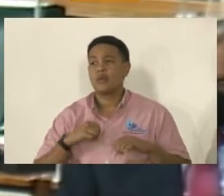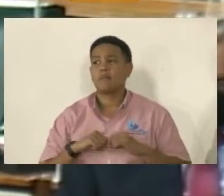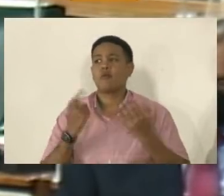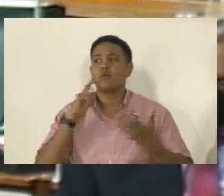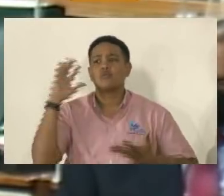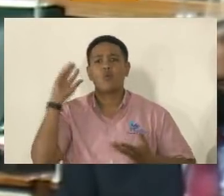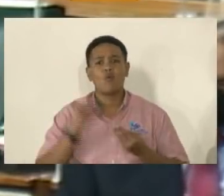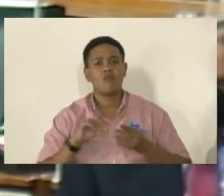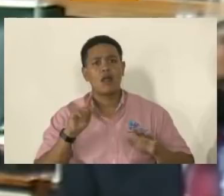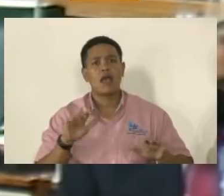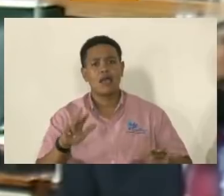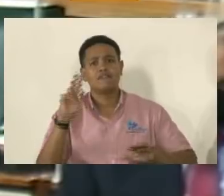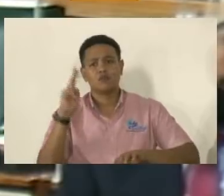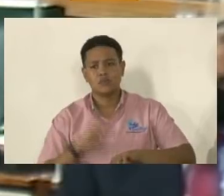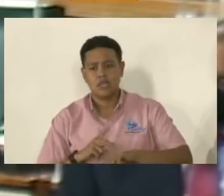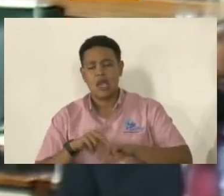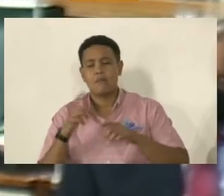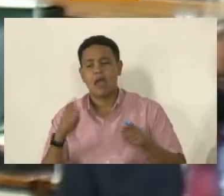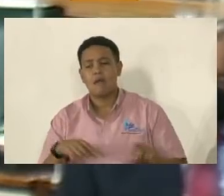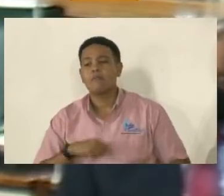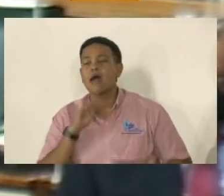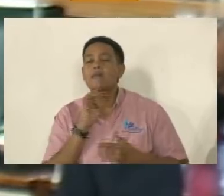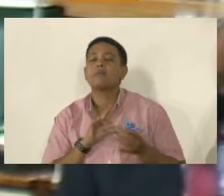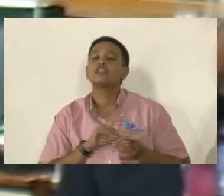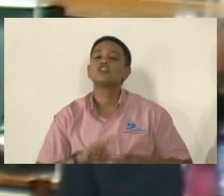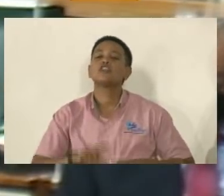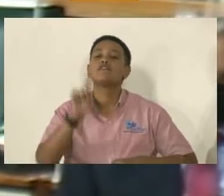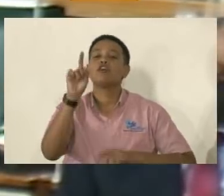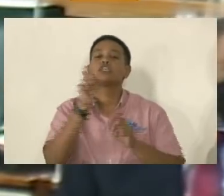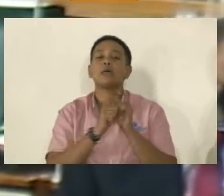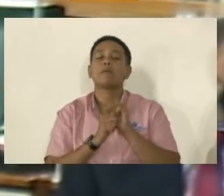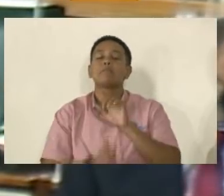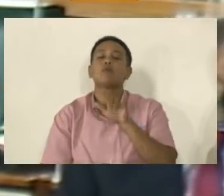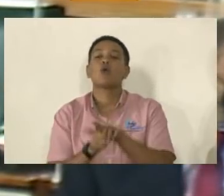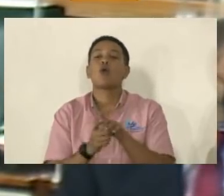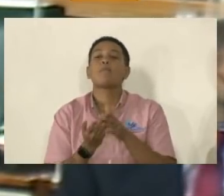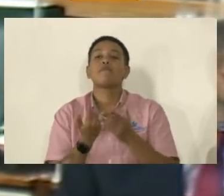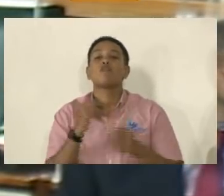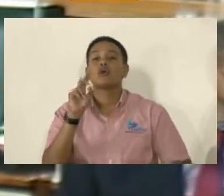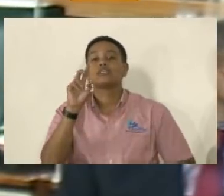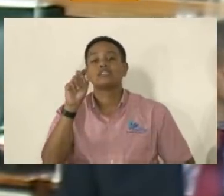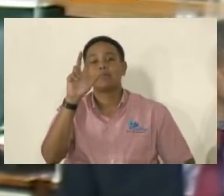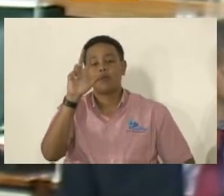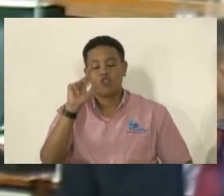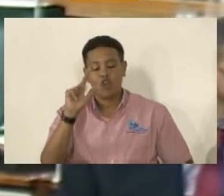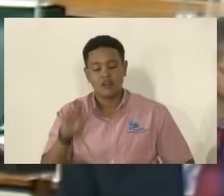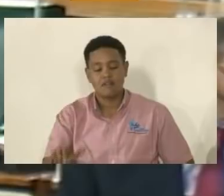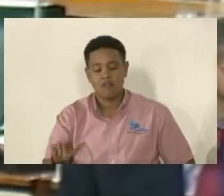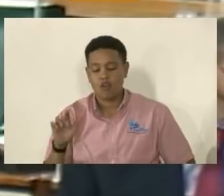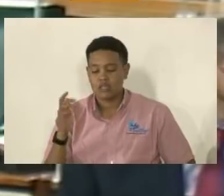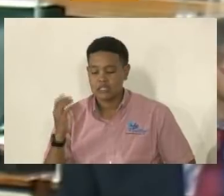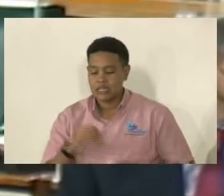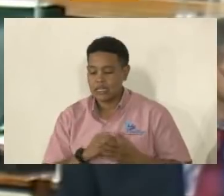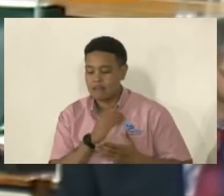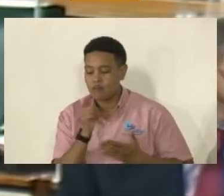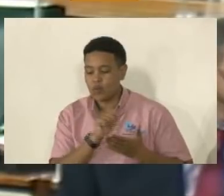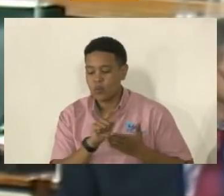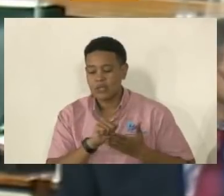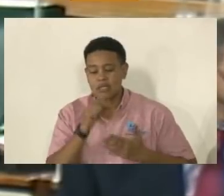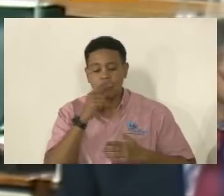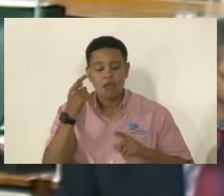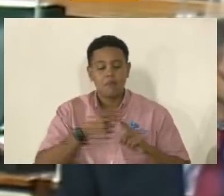two pieces. I mentioned that the first amendment will come before December 31st, actually in weeks, not months.